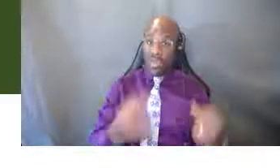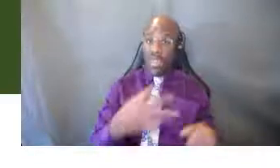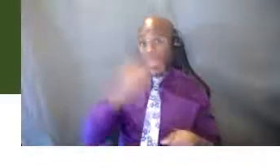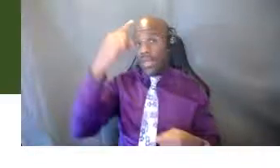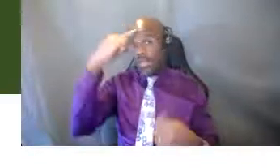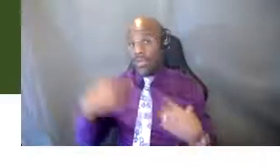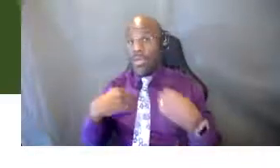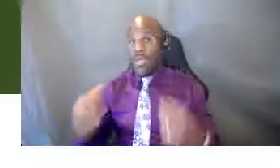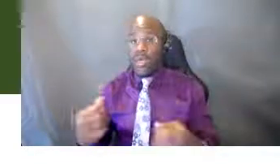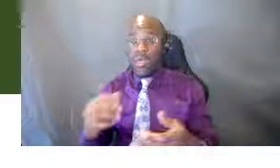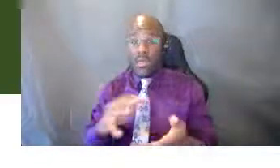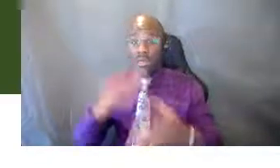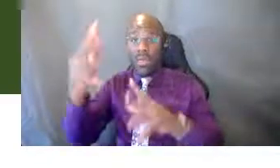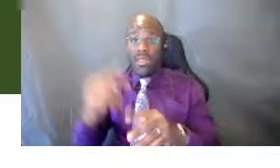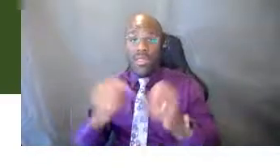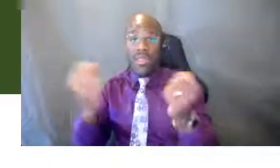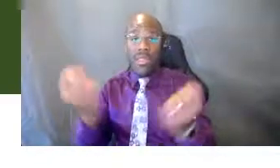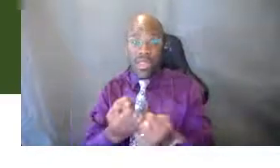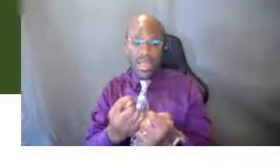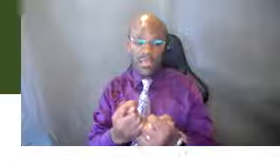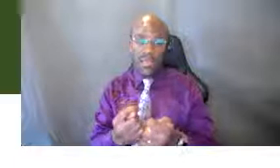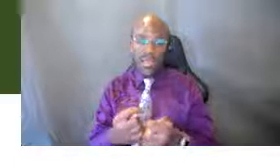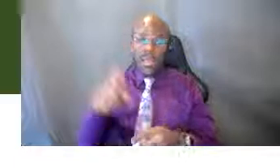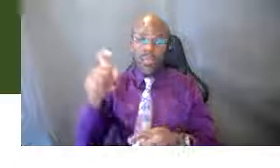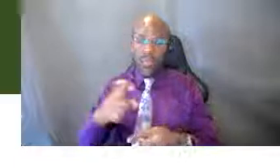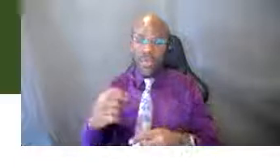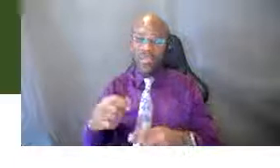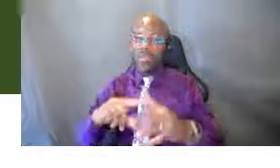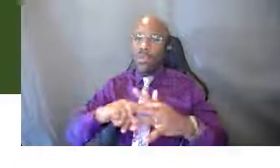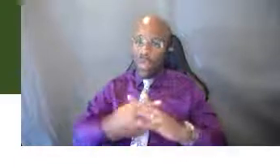only begins with up to 40 hours. So that's only the beginning.